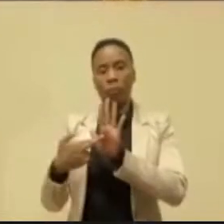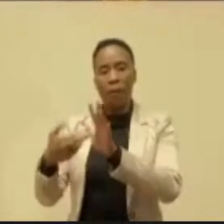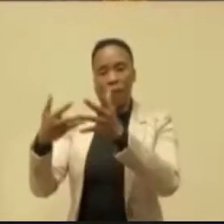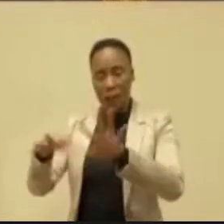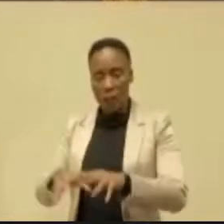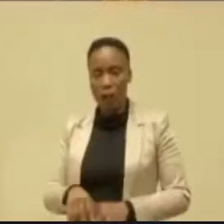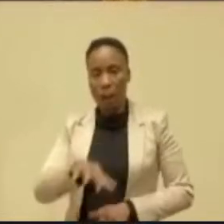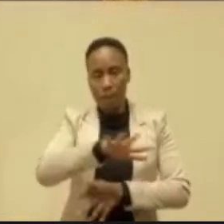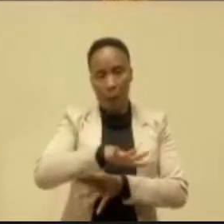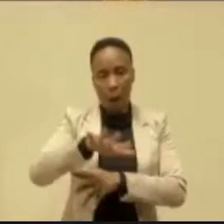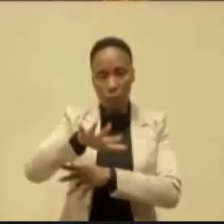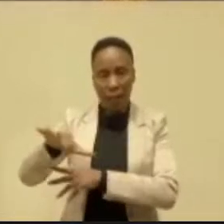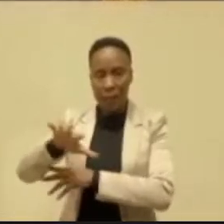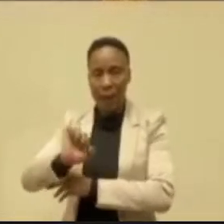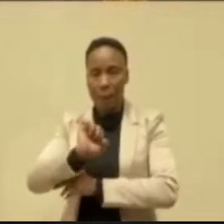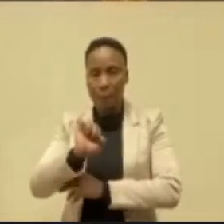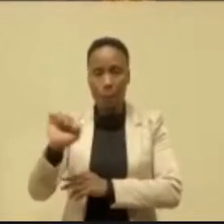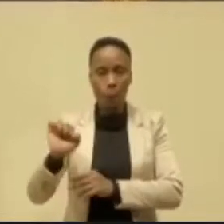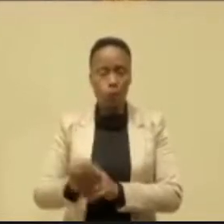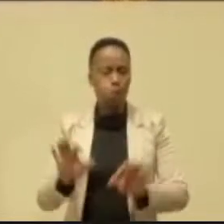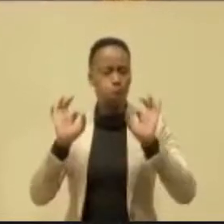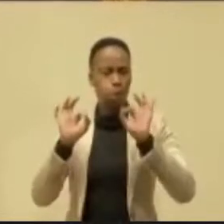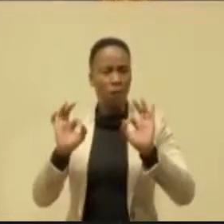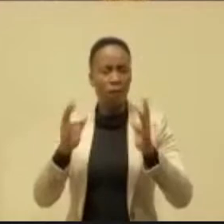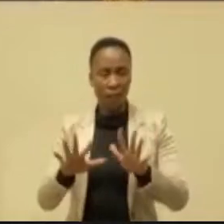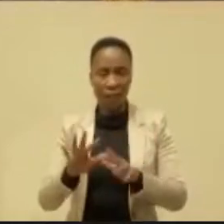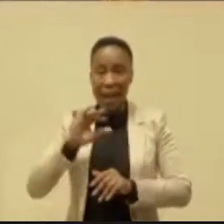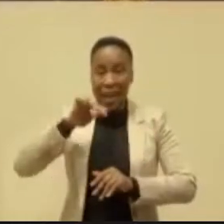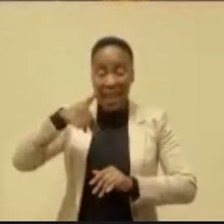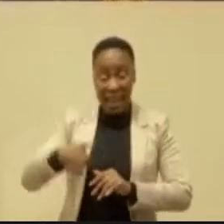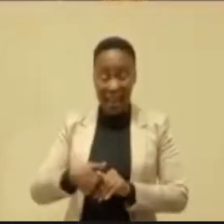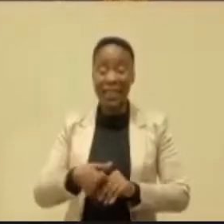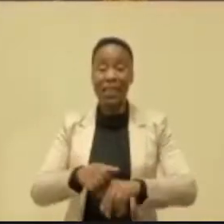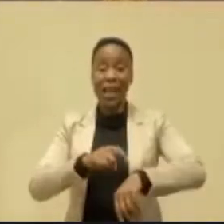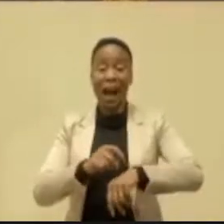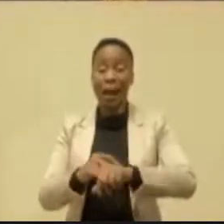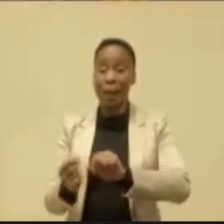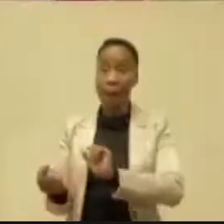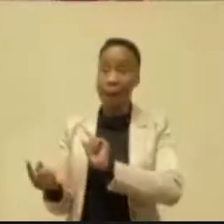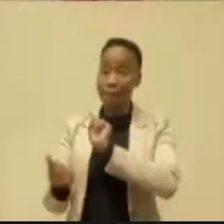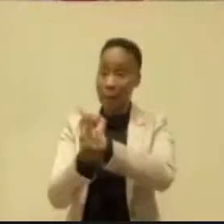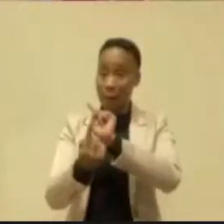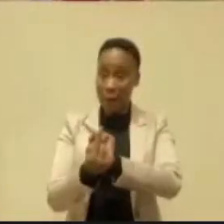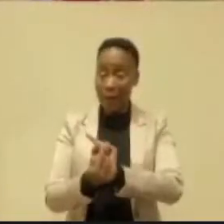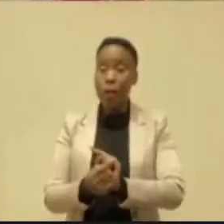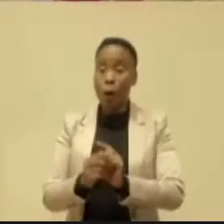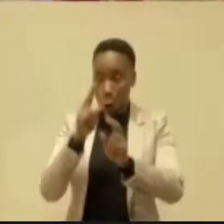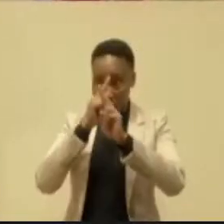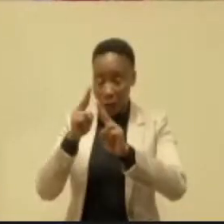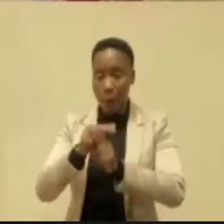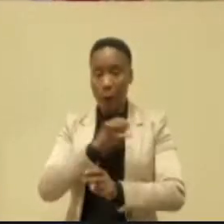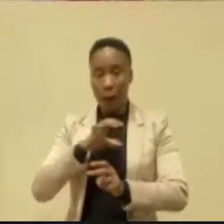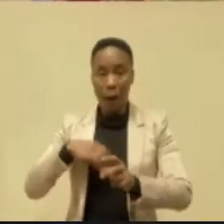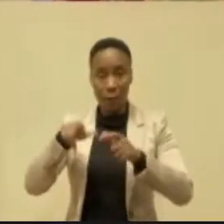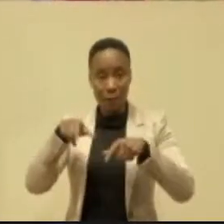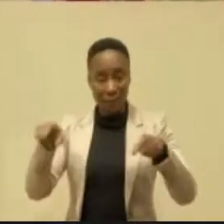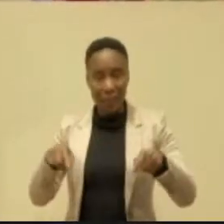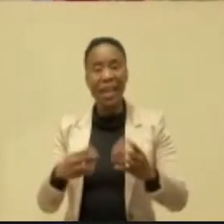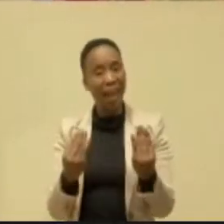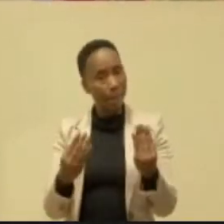constituencies very well but in the next session honorable counselors we want